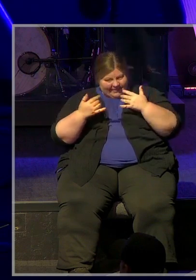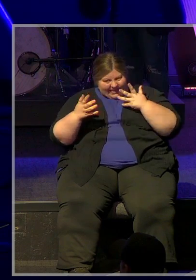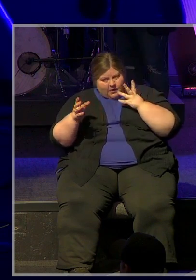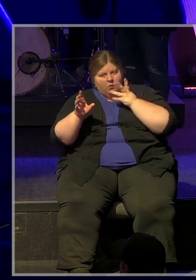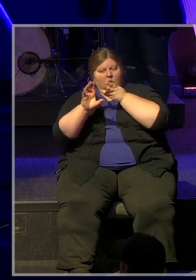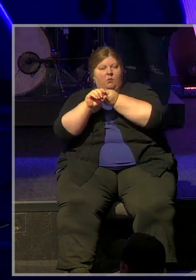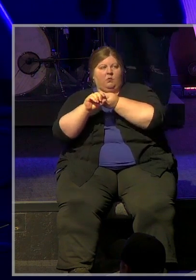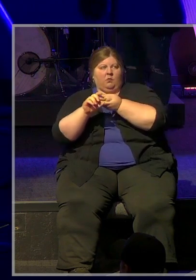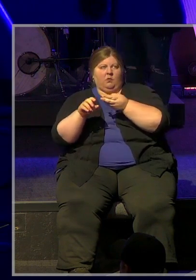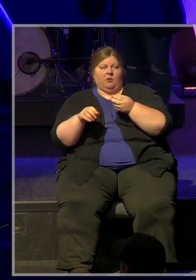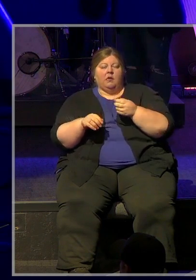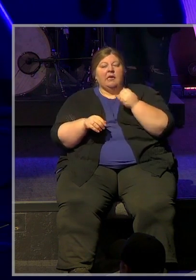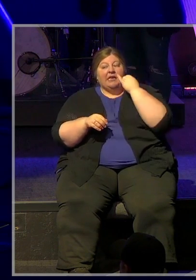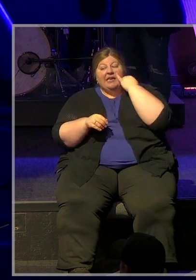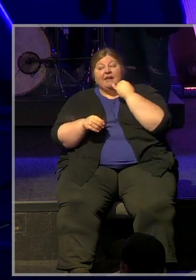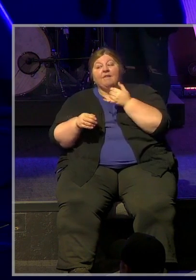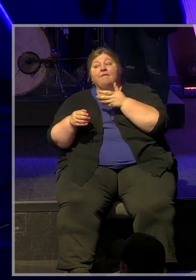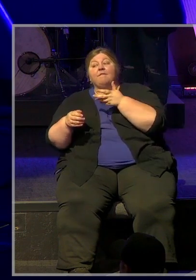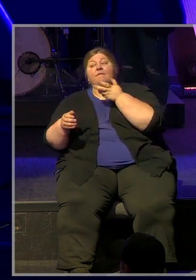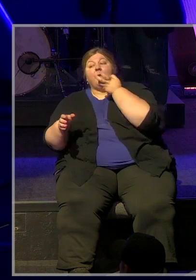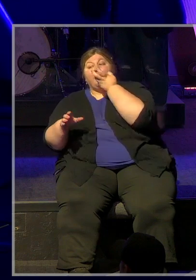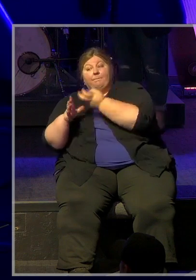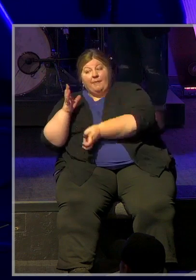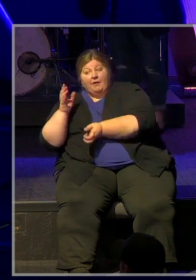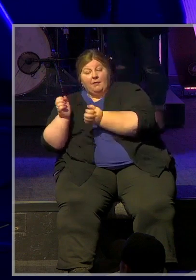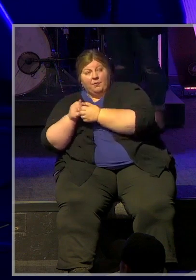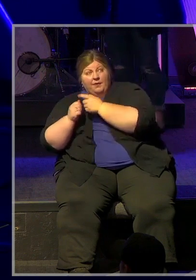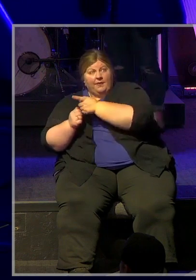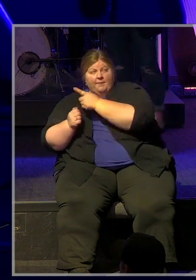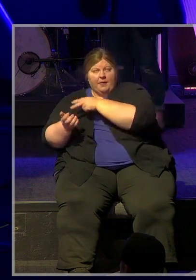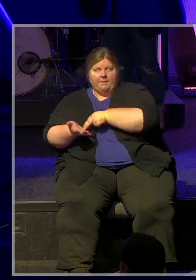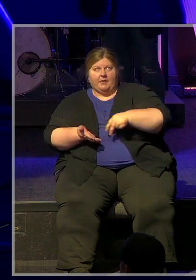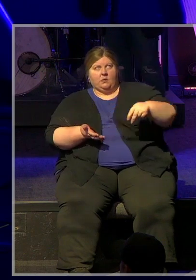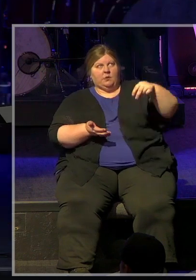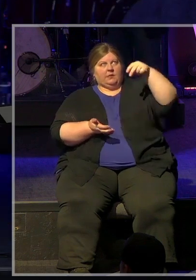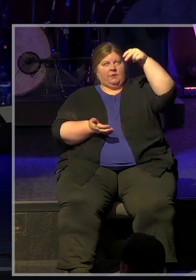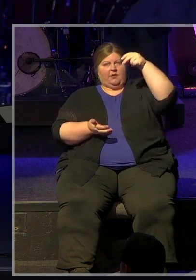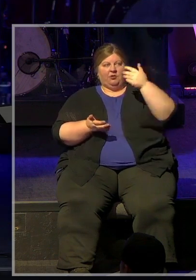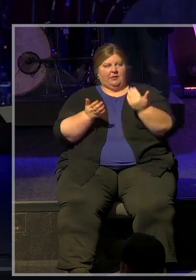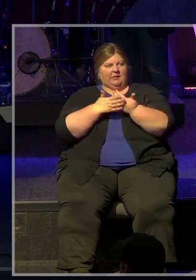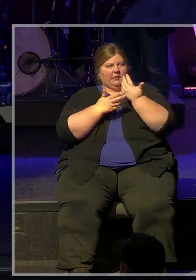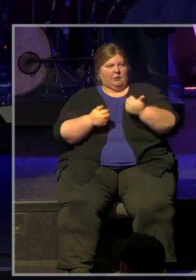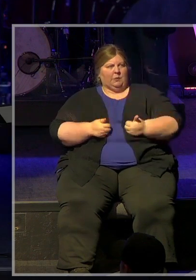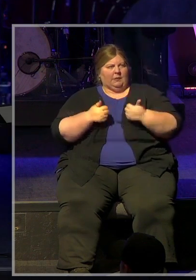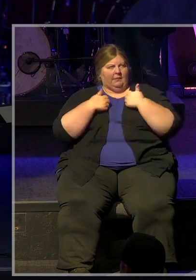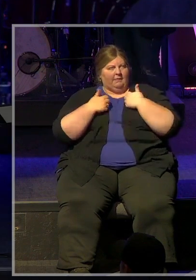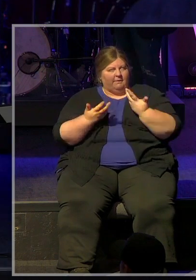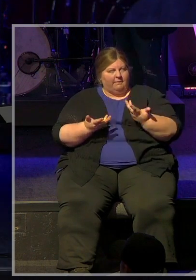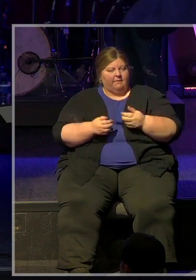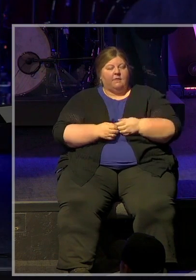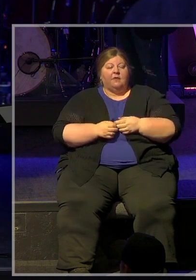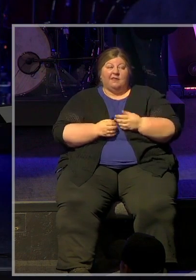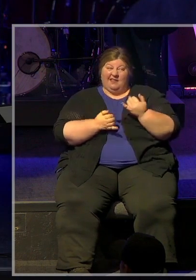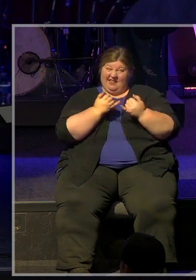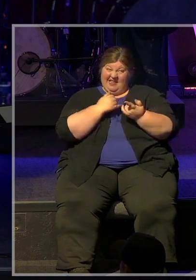that means it resurrects with him. That you get a new life. It's that new equation. And the last one, it costs